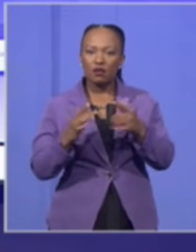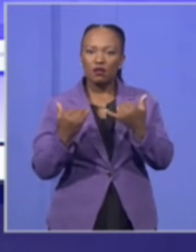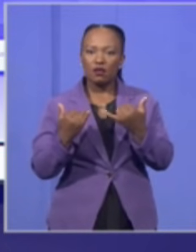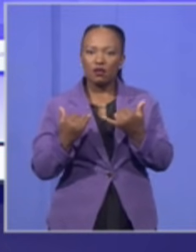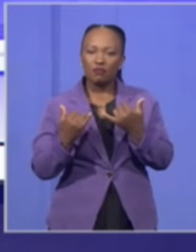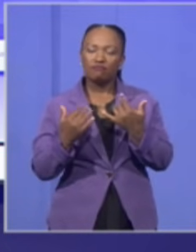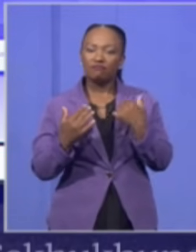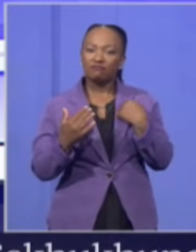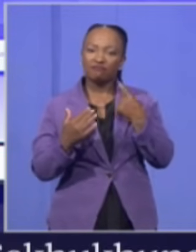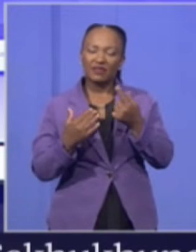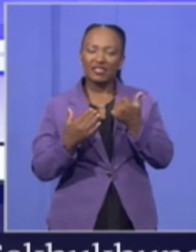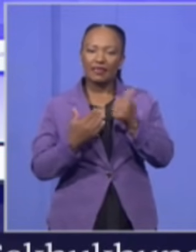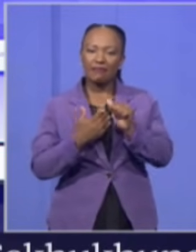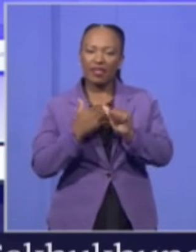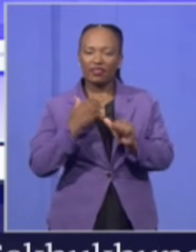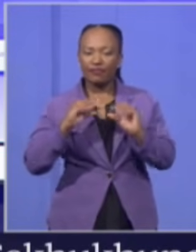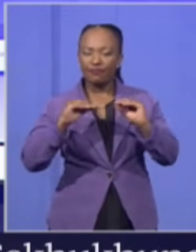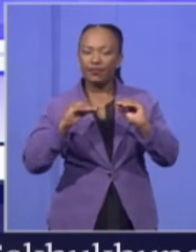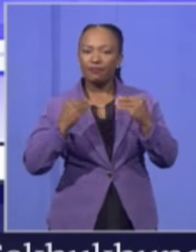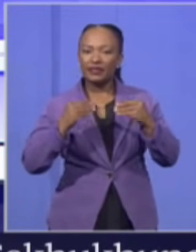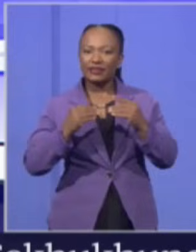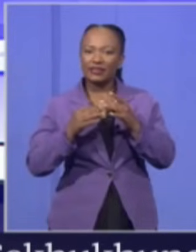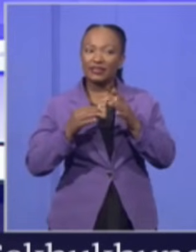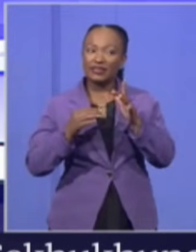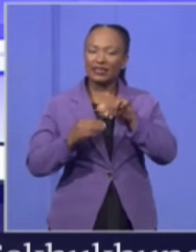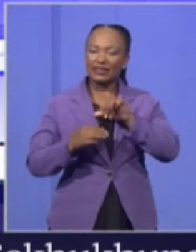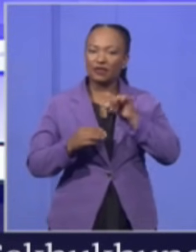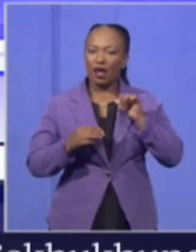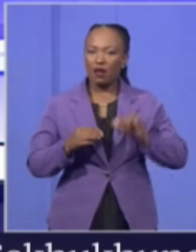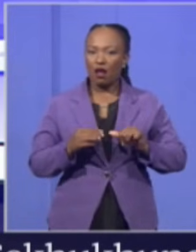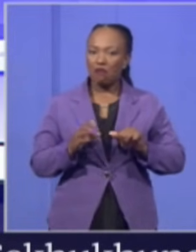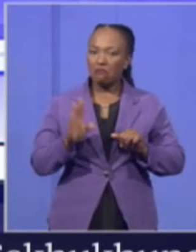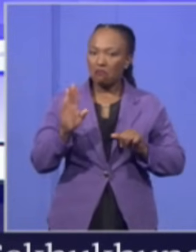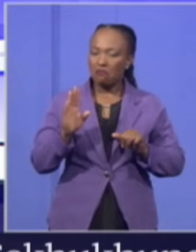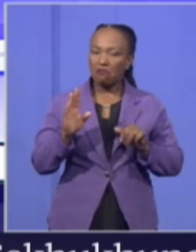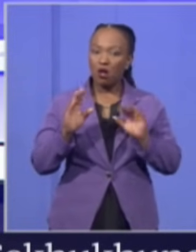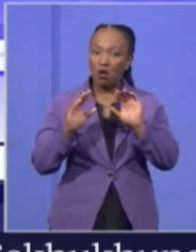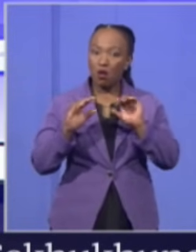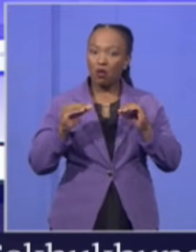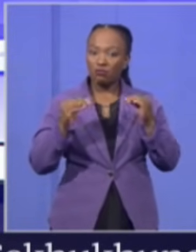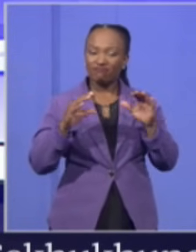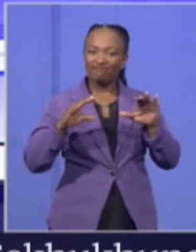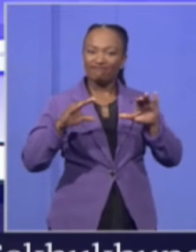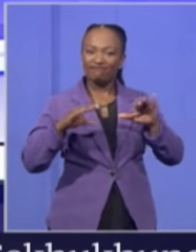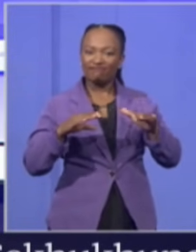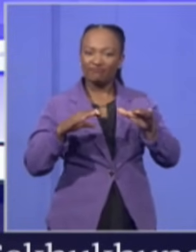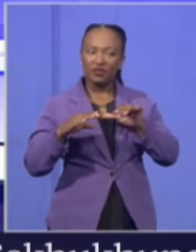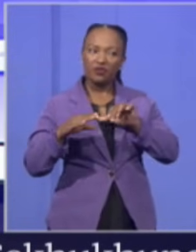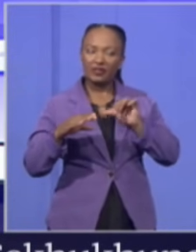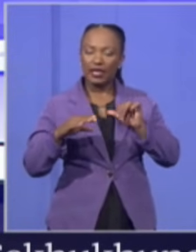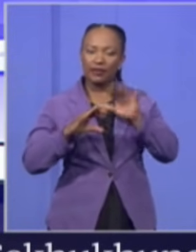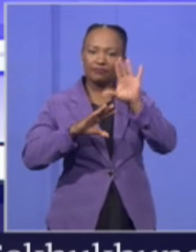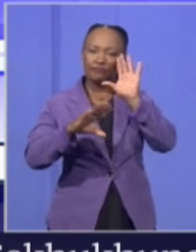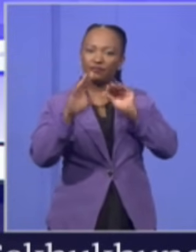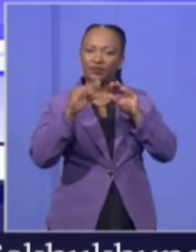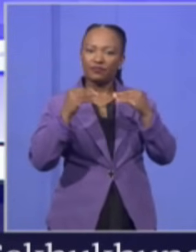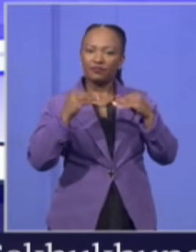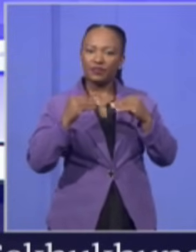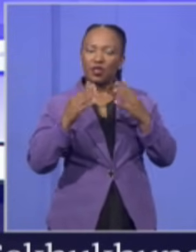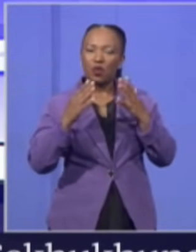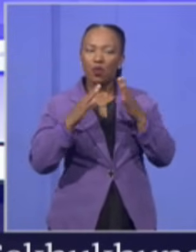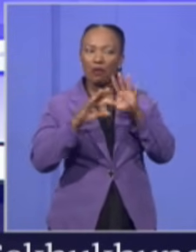ya go ba ruta ka tša kgwebo ka China. Sehlopha seo se ithutile go tšwa go beng dikgwebo ba ka China ka go tsenela ditlhahlo